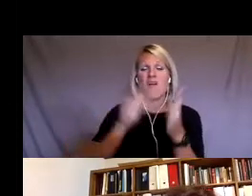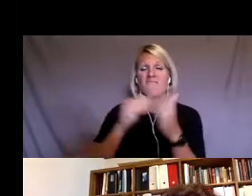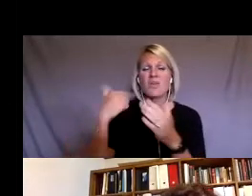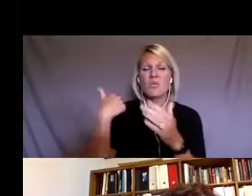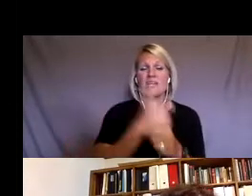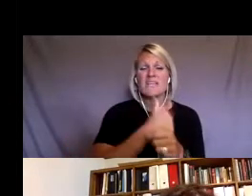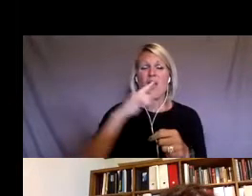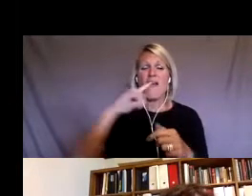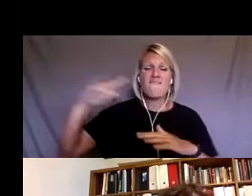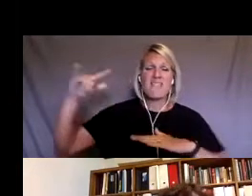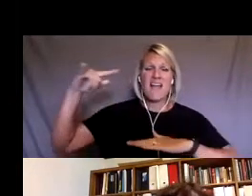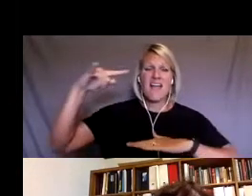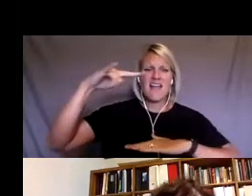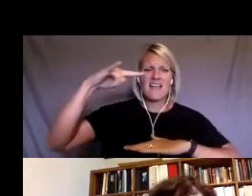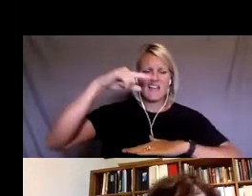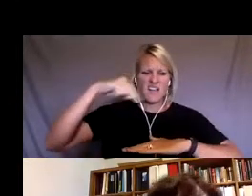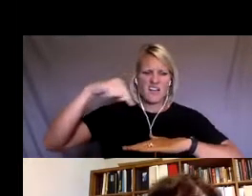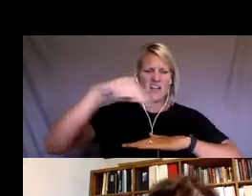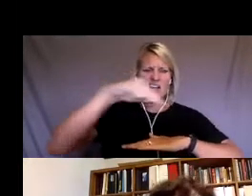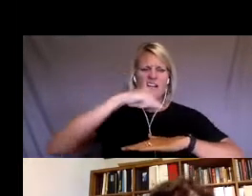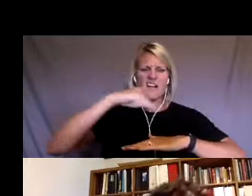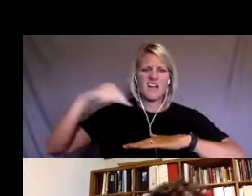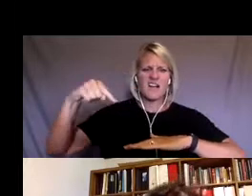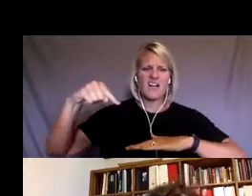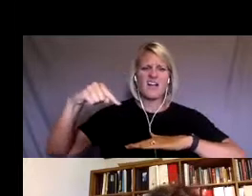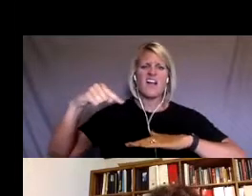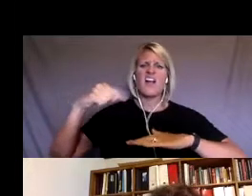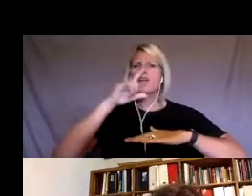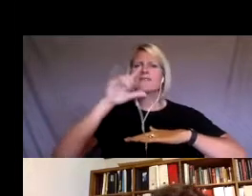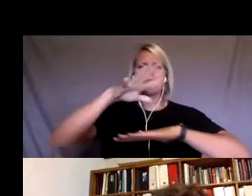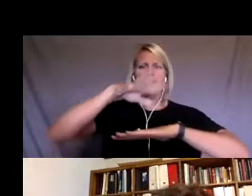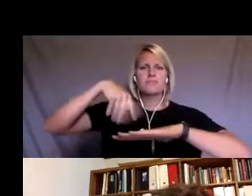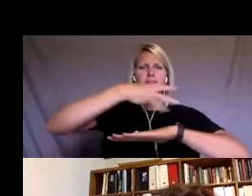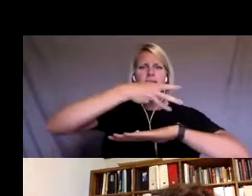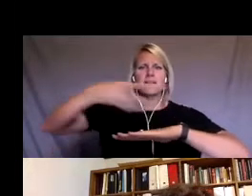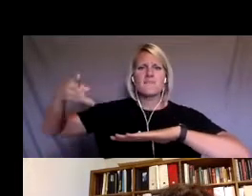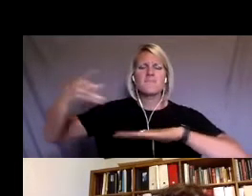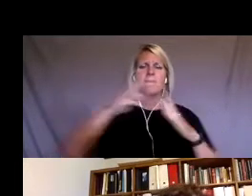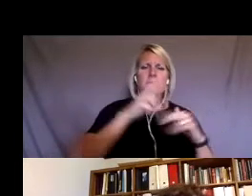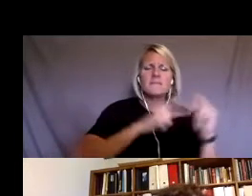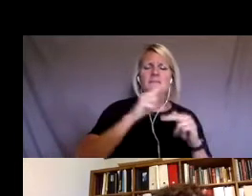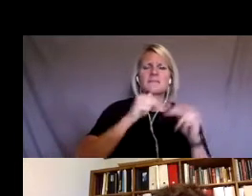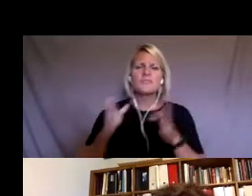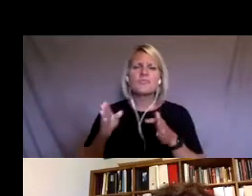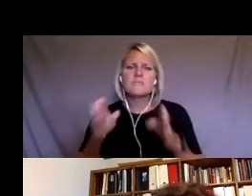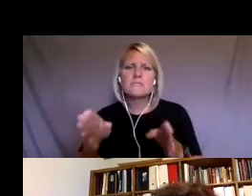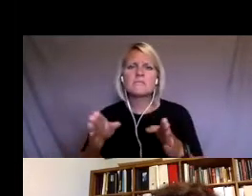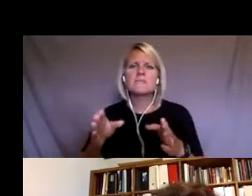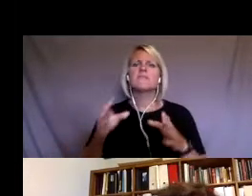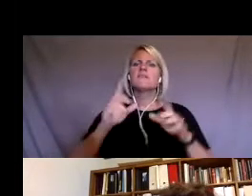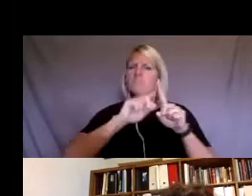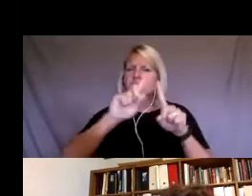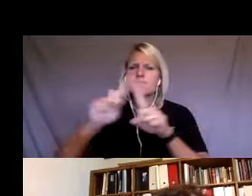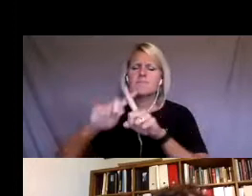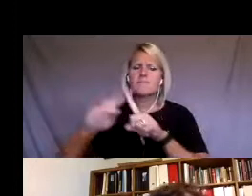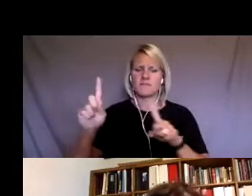expanse of a grid of buildings and streets and a kind of